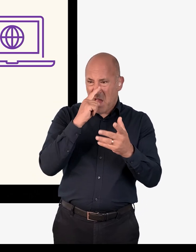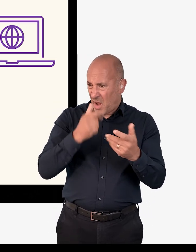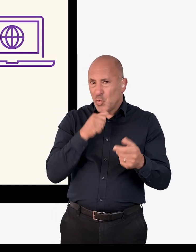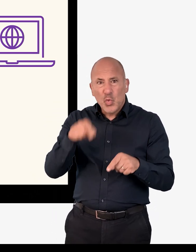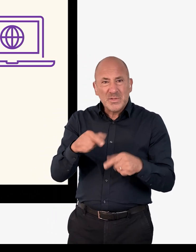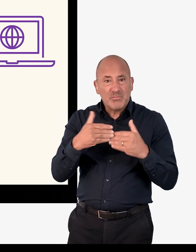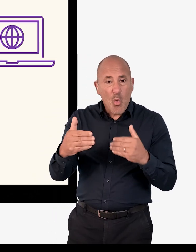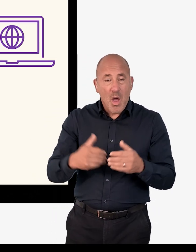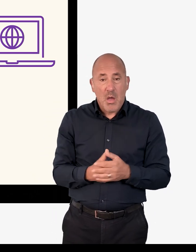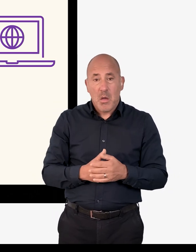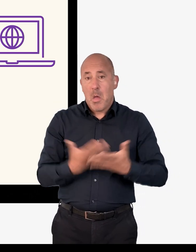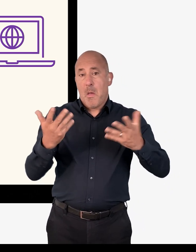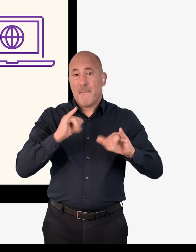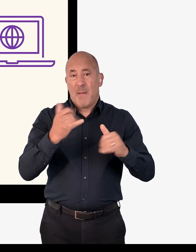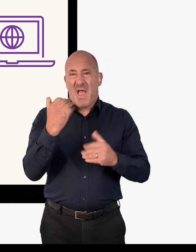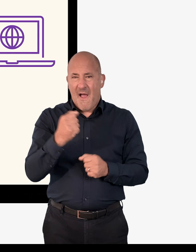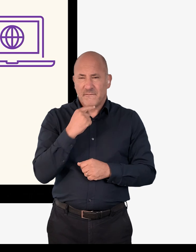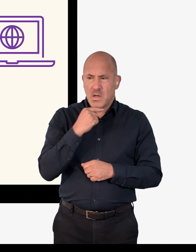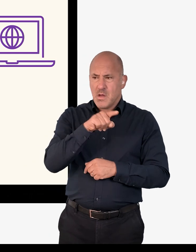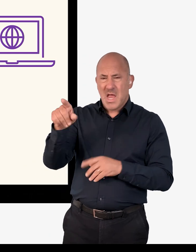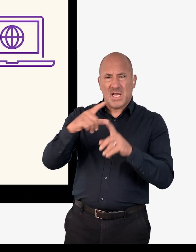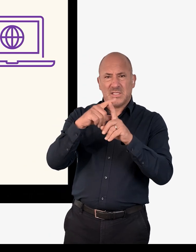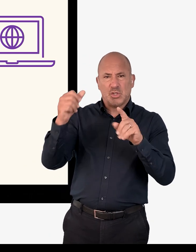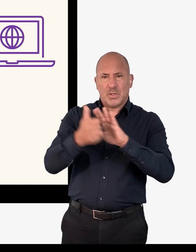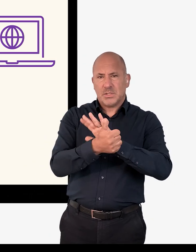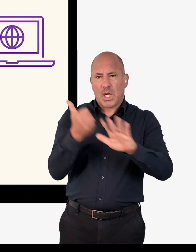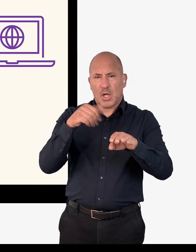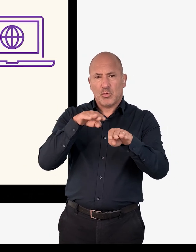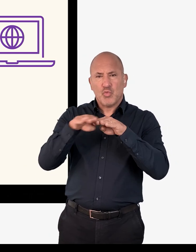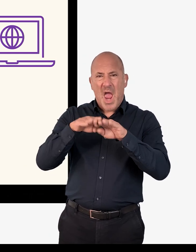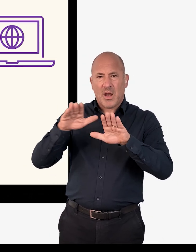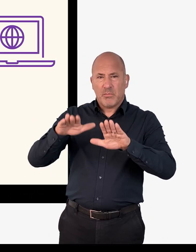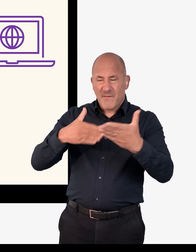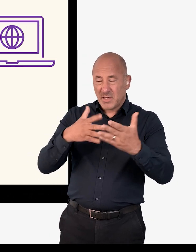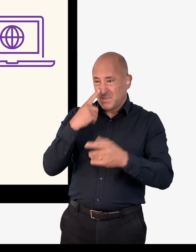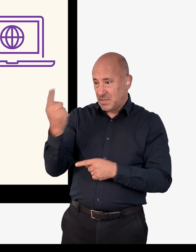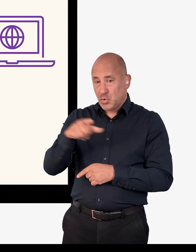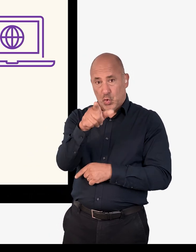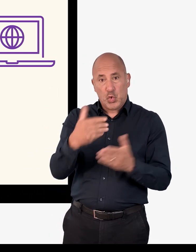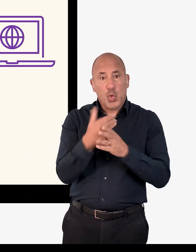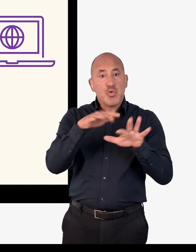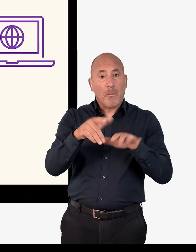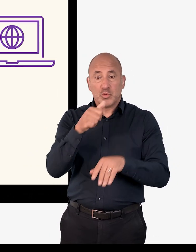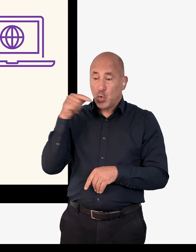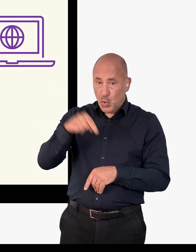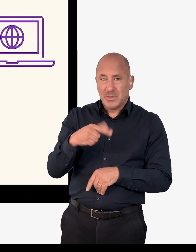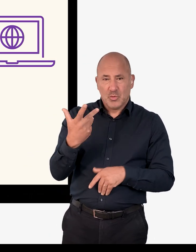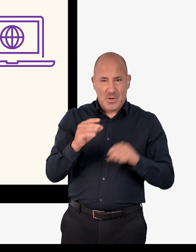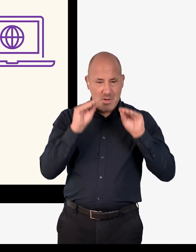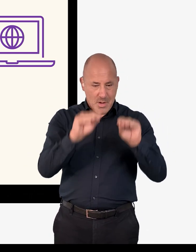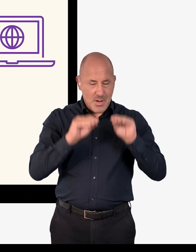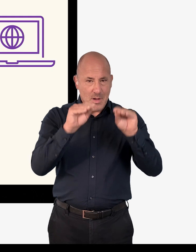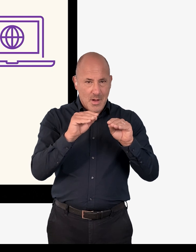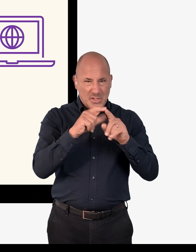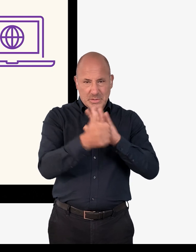suites to run workshops and programmes? Are there digital skills training providers who can make use of your new